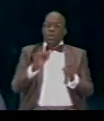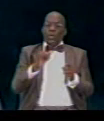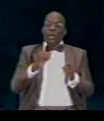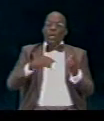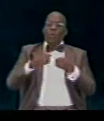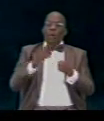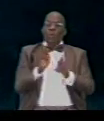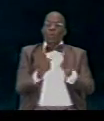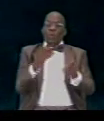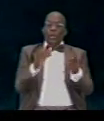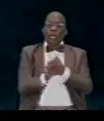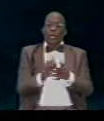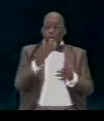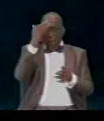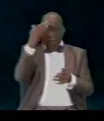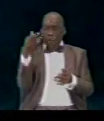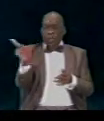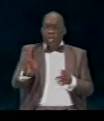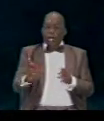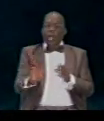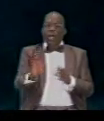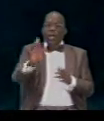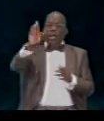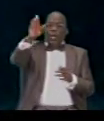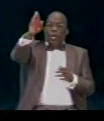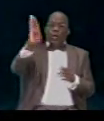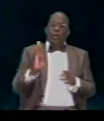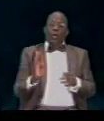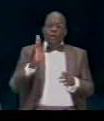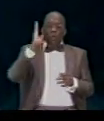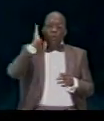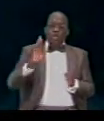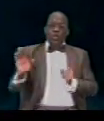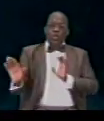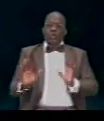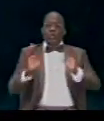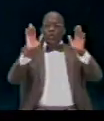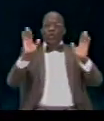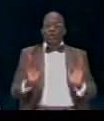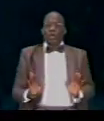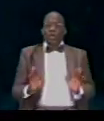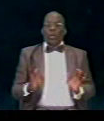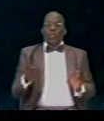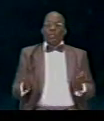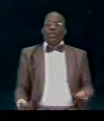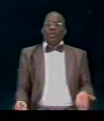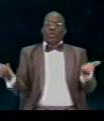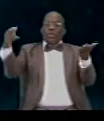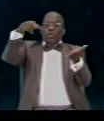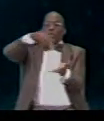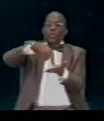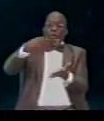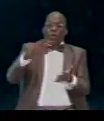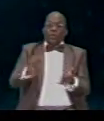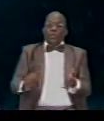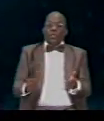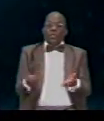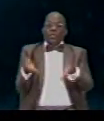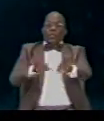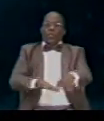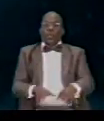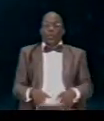gods, that will do exploit, but it's talking about also the resurrection of the dead. In the time to